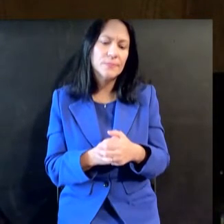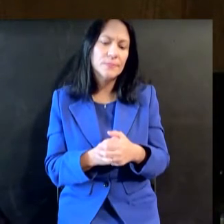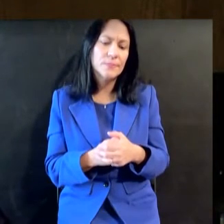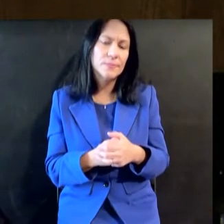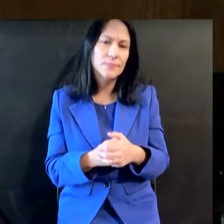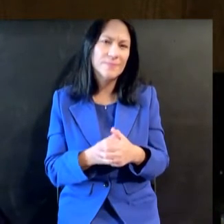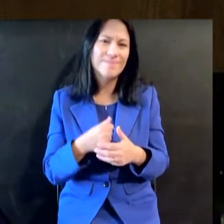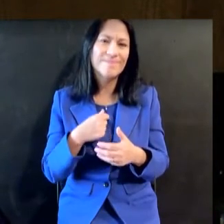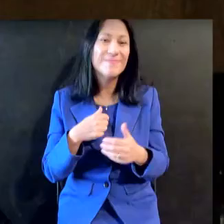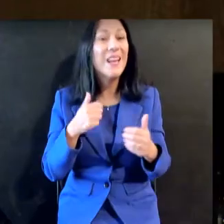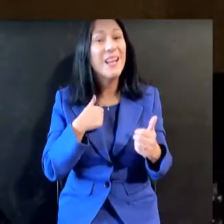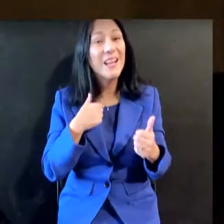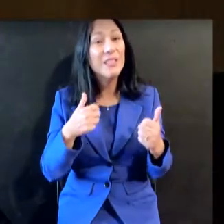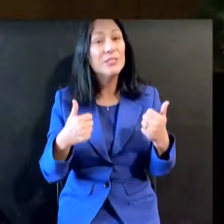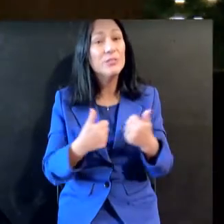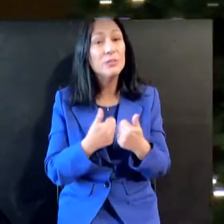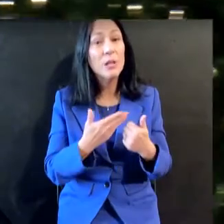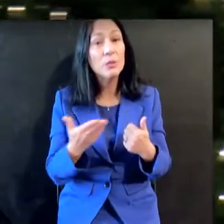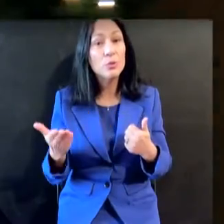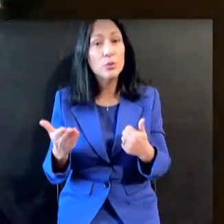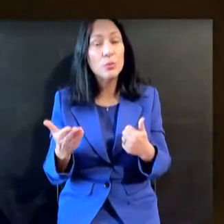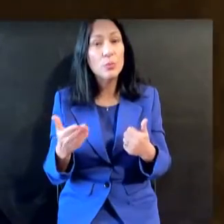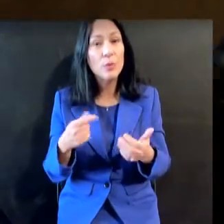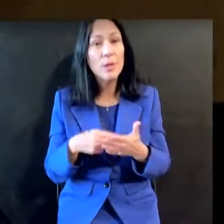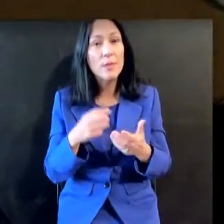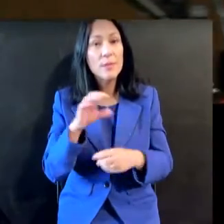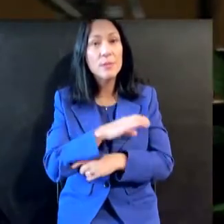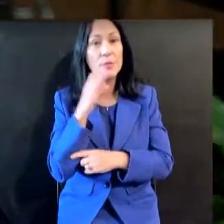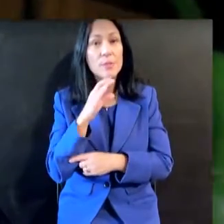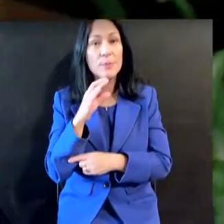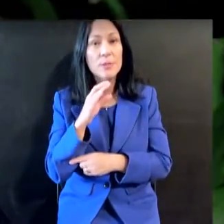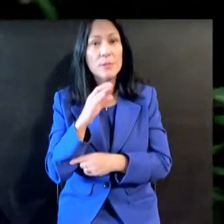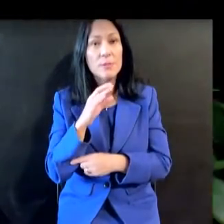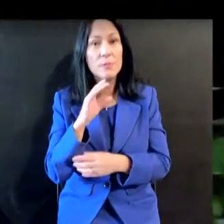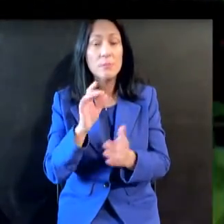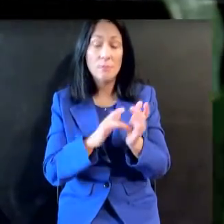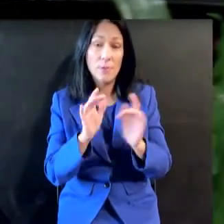I want to challenge you this Christmas. Is that how the Bible defines freedom?